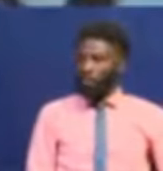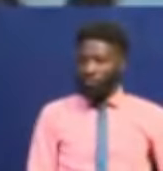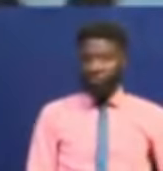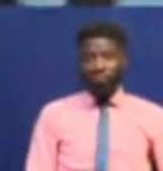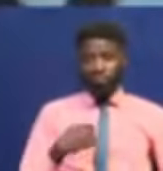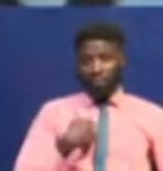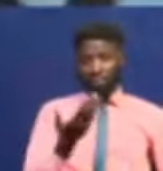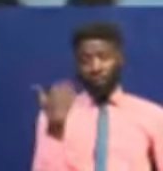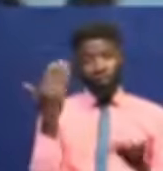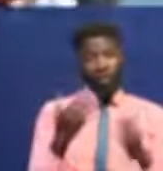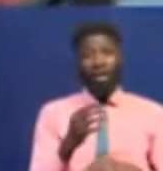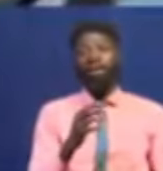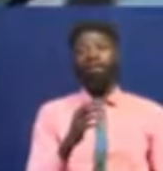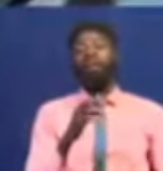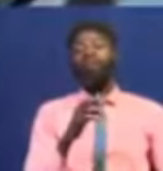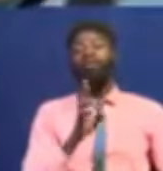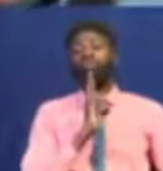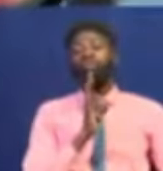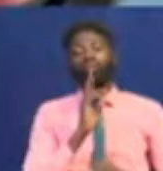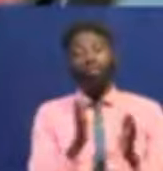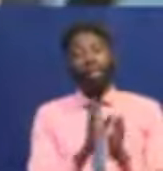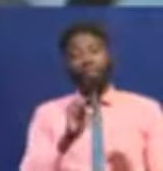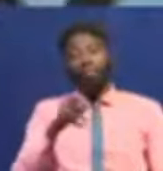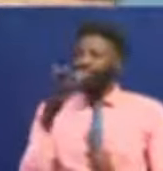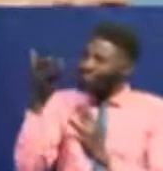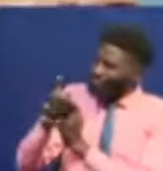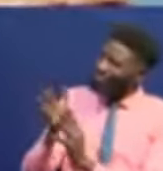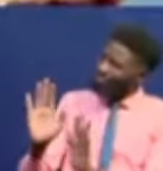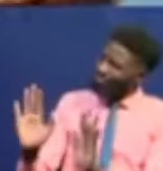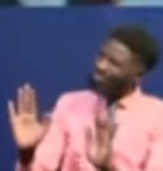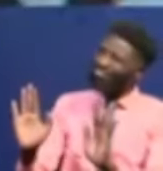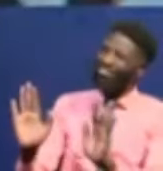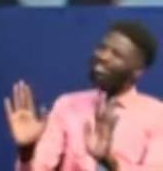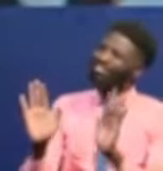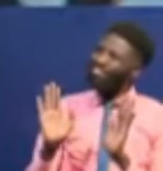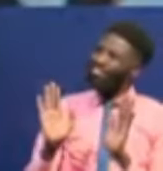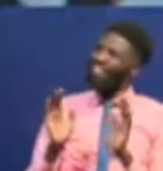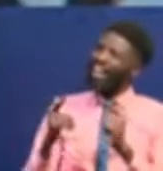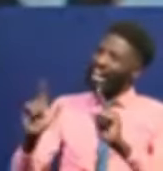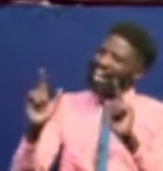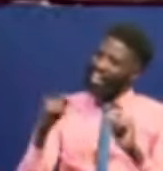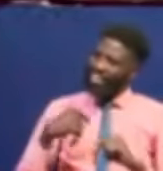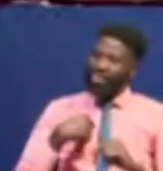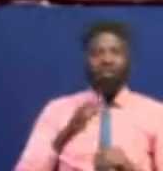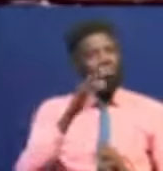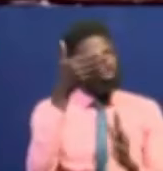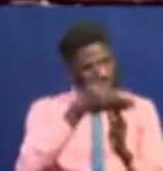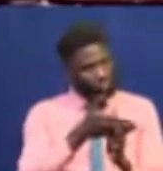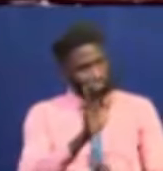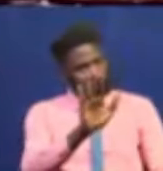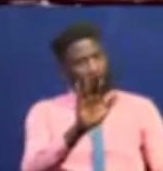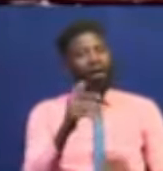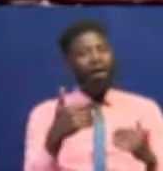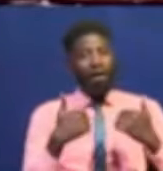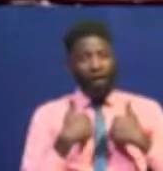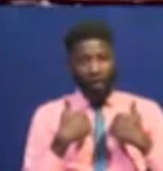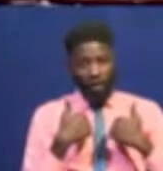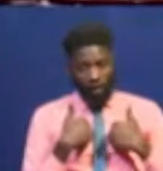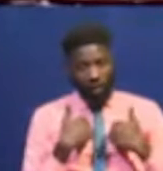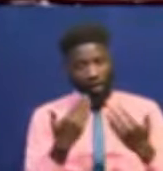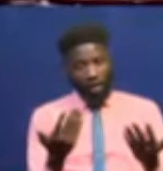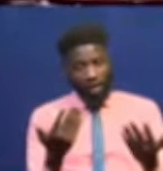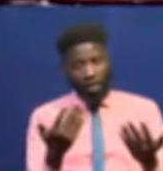I was in Ruiru. Now, with the MP for... Just allow me. Allow me to interrupt you. There are risks on both ends of this interview.